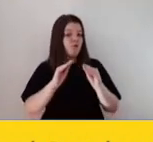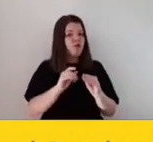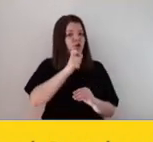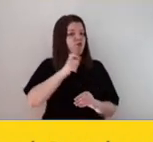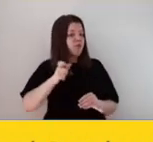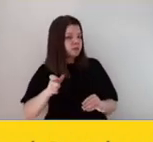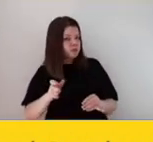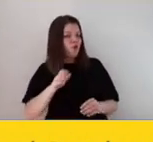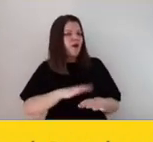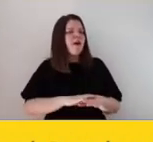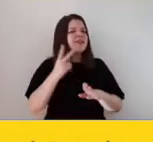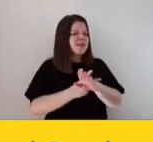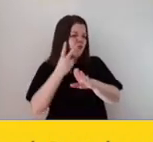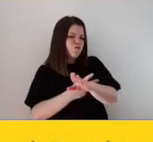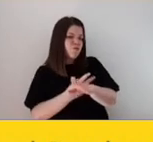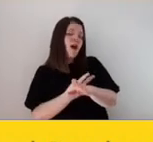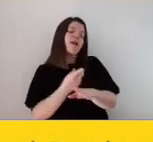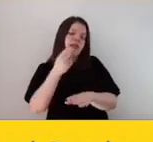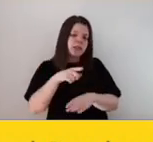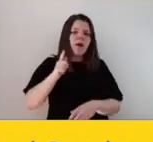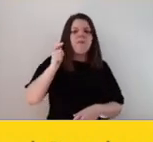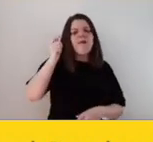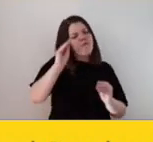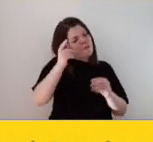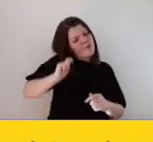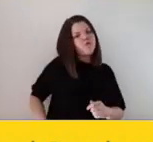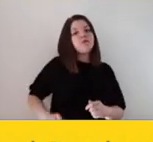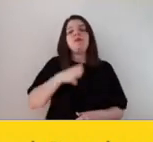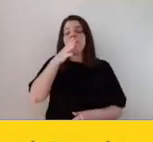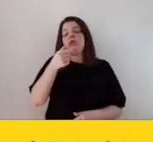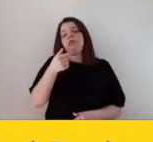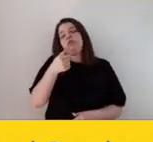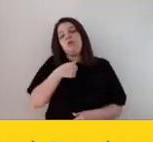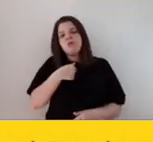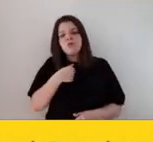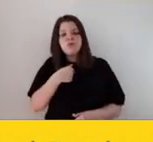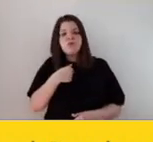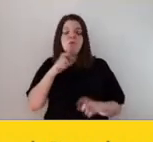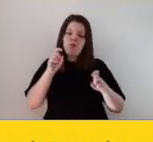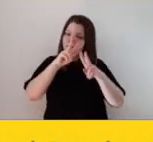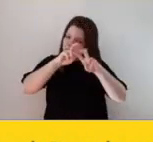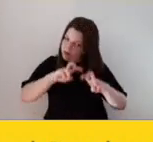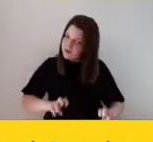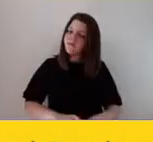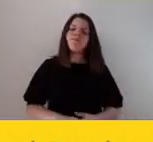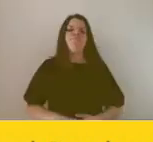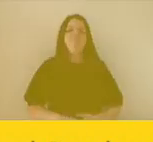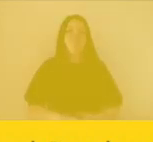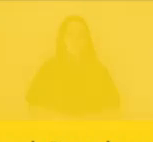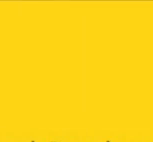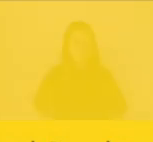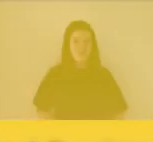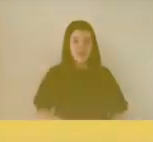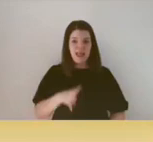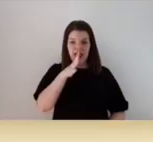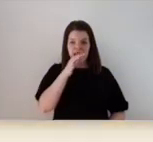decided to study master's degree in teacher training in compulsory secondary and vocational education.